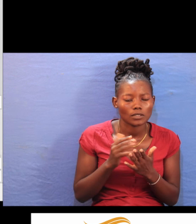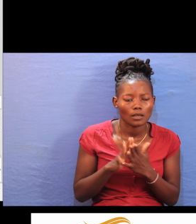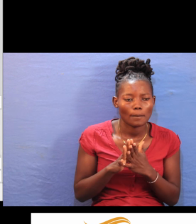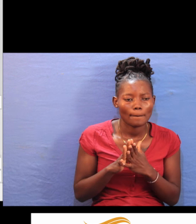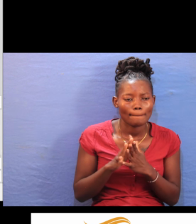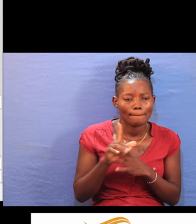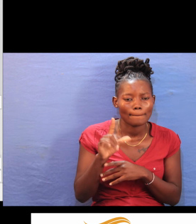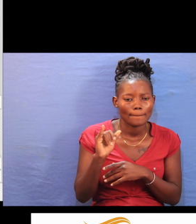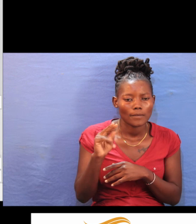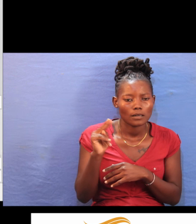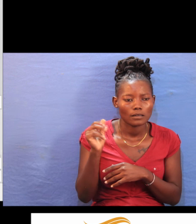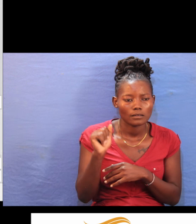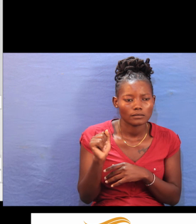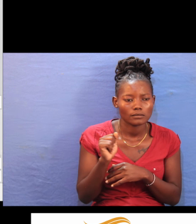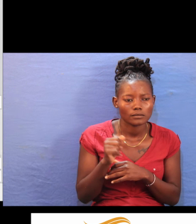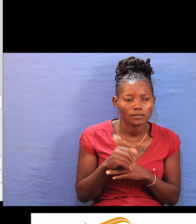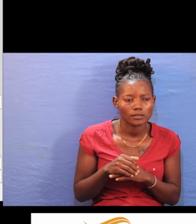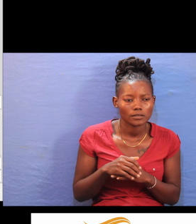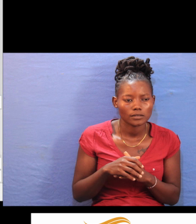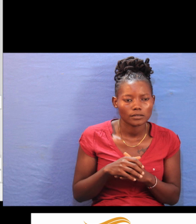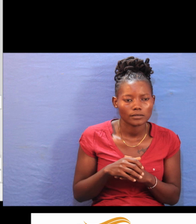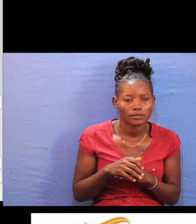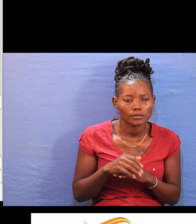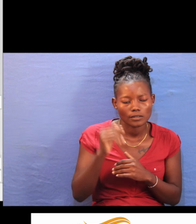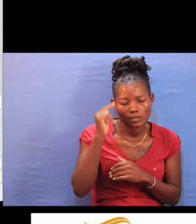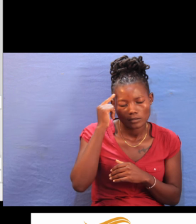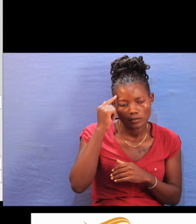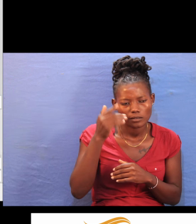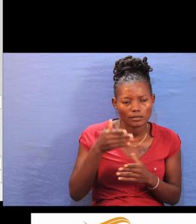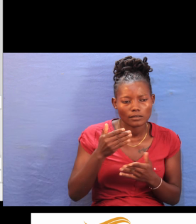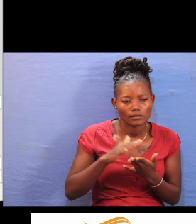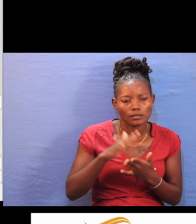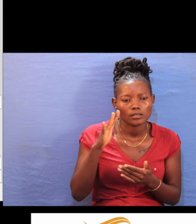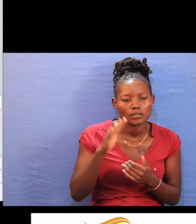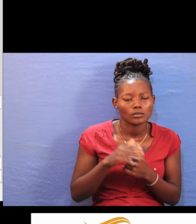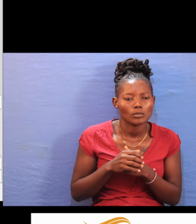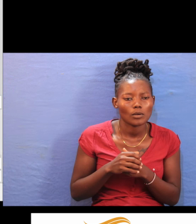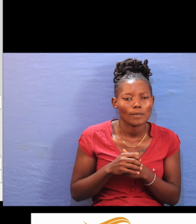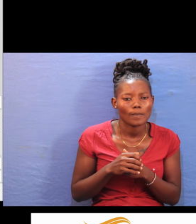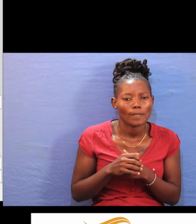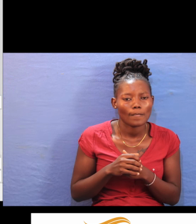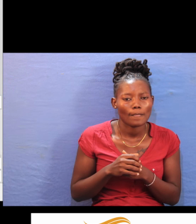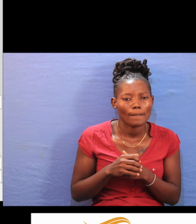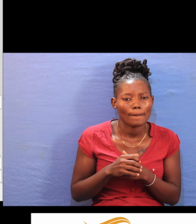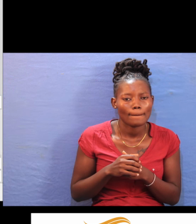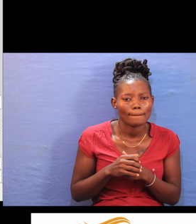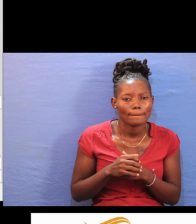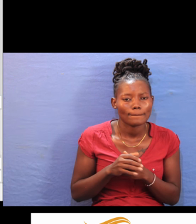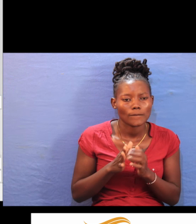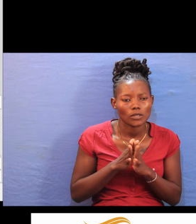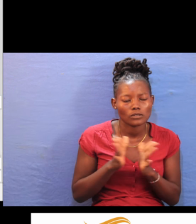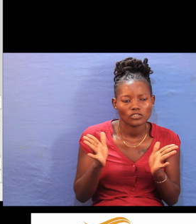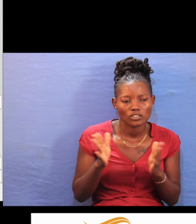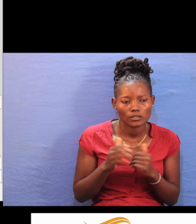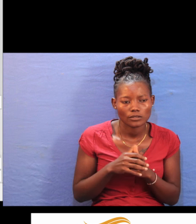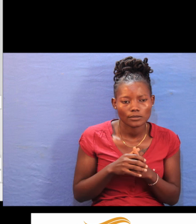Foundations of Sport and Exercise Psychology. It's an excellent sport psychology book. I've used it as a textbook